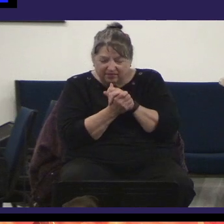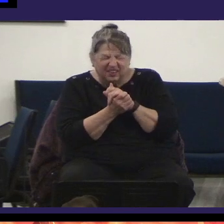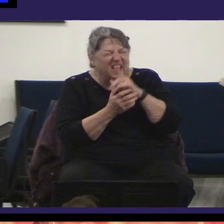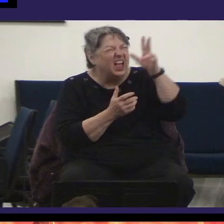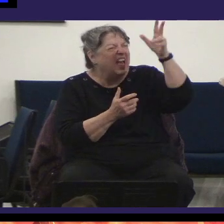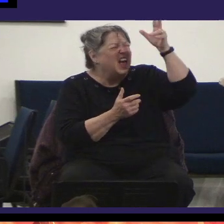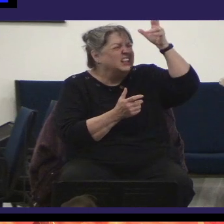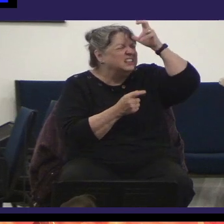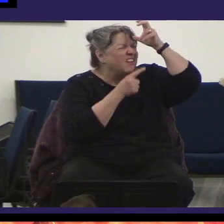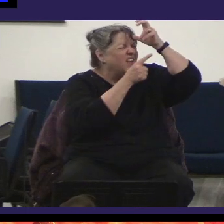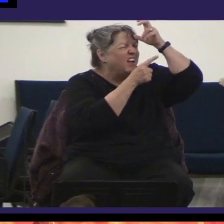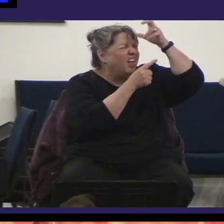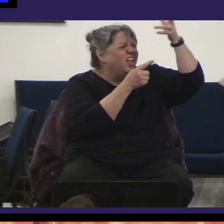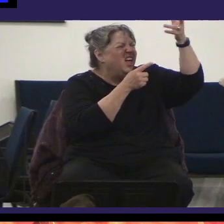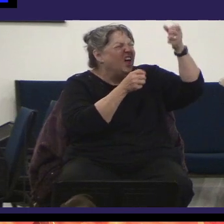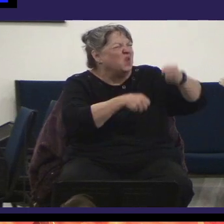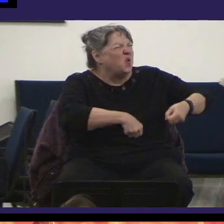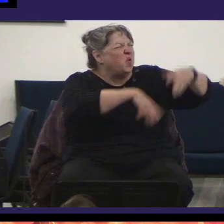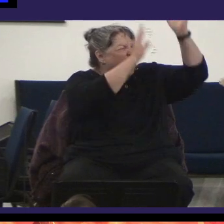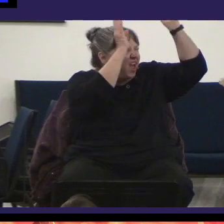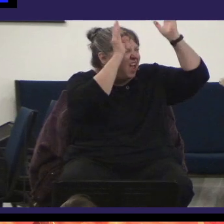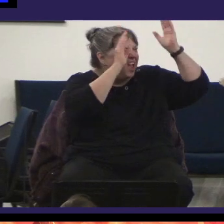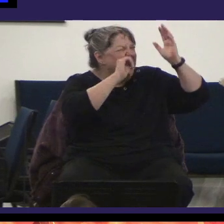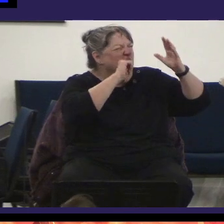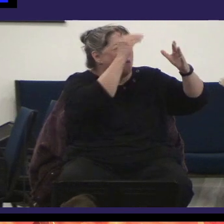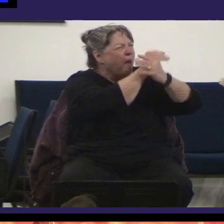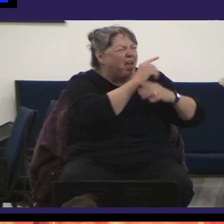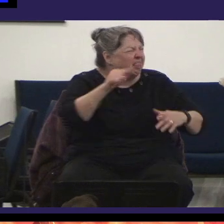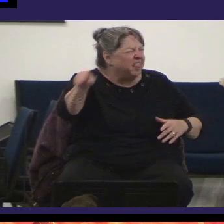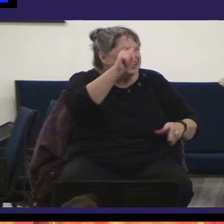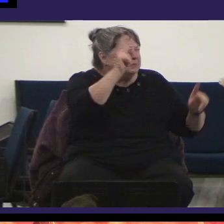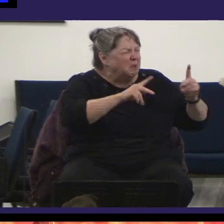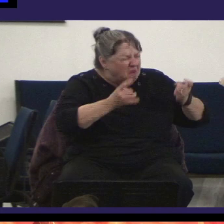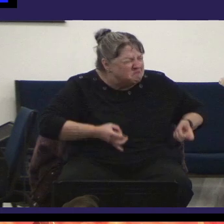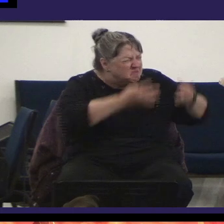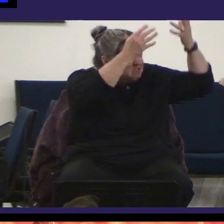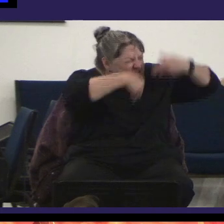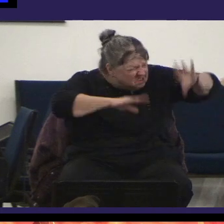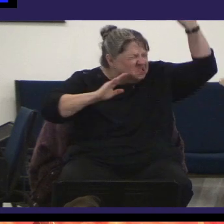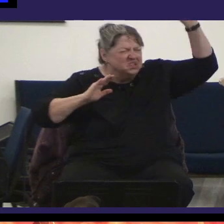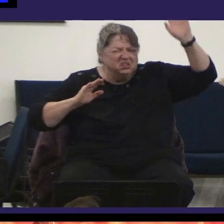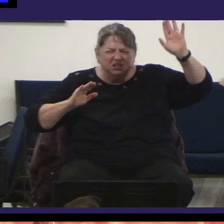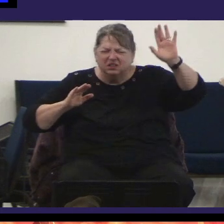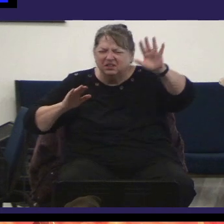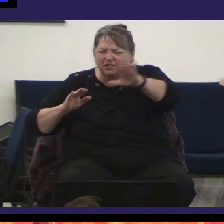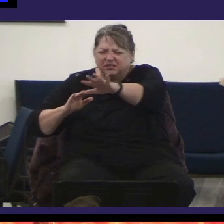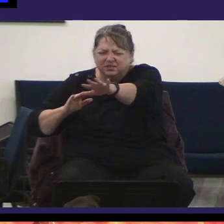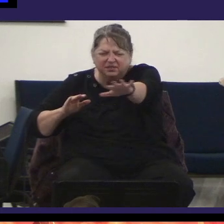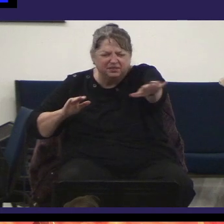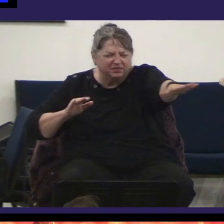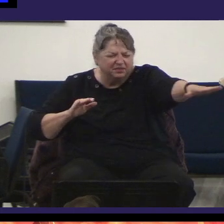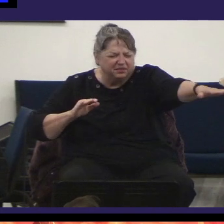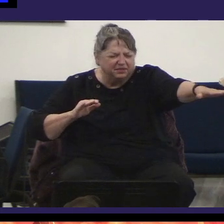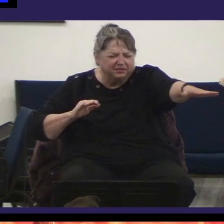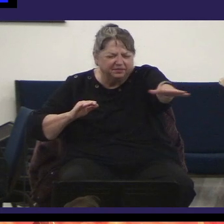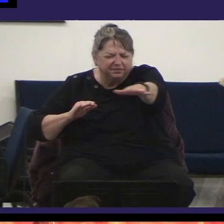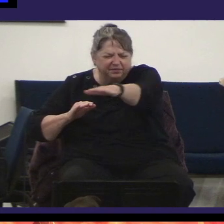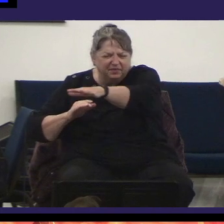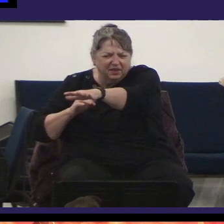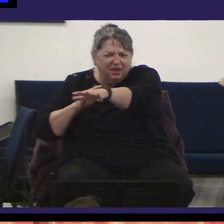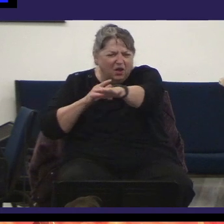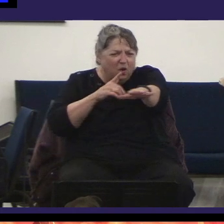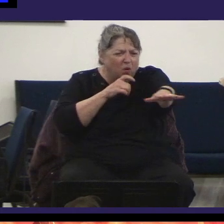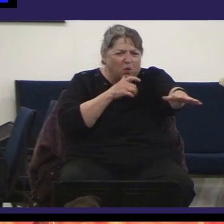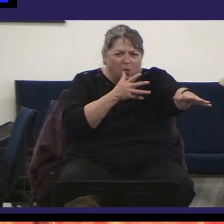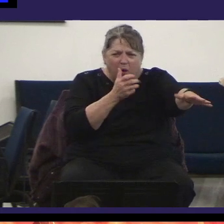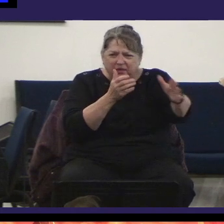devil. If you're seated and you can't stand, you can't find it in you to stand, just raise your hand. We'll get someone to pray